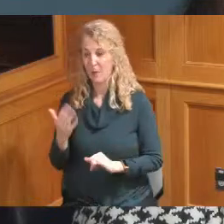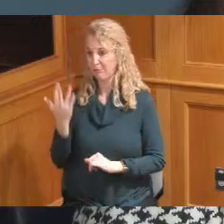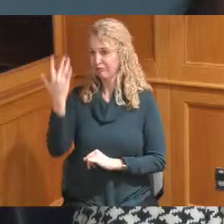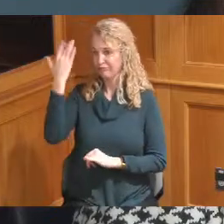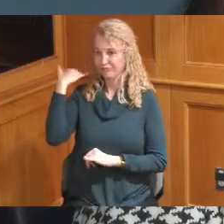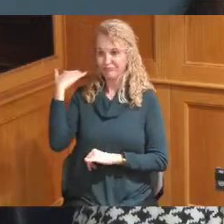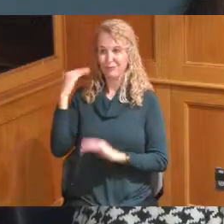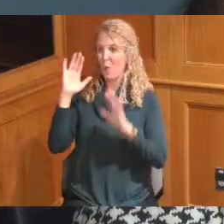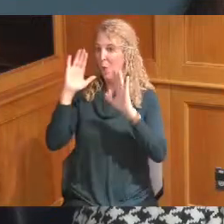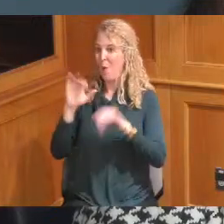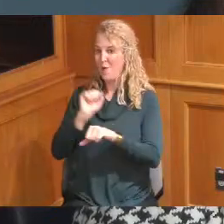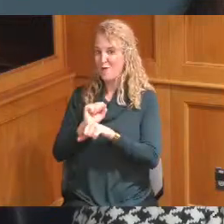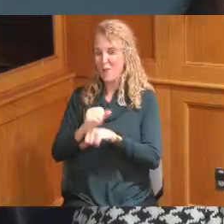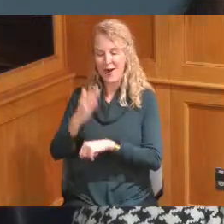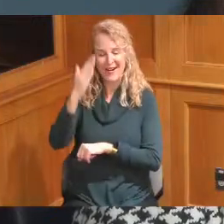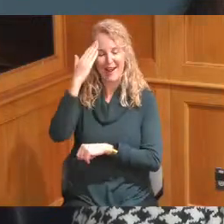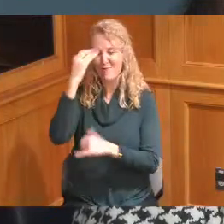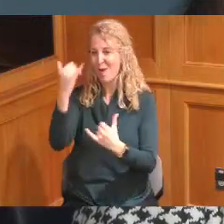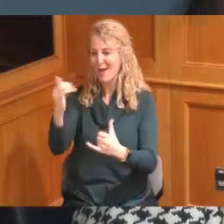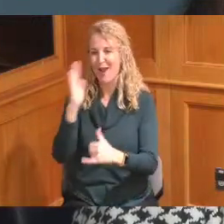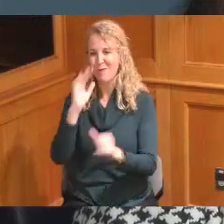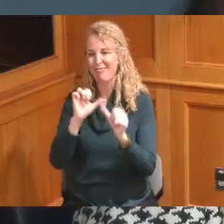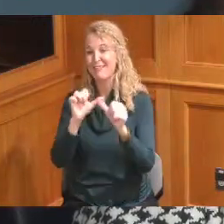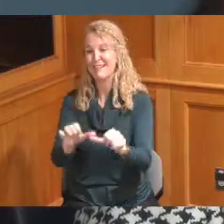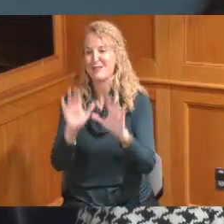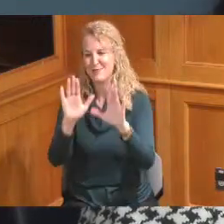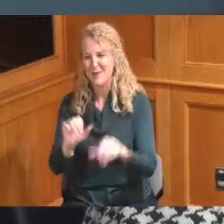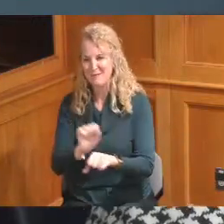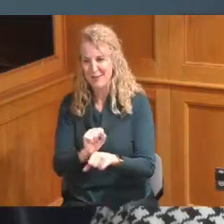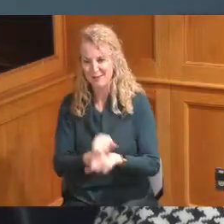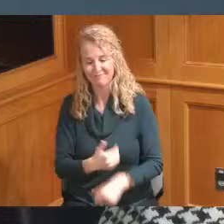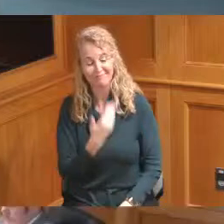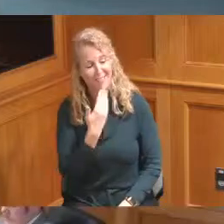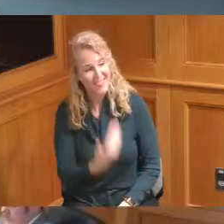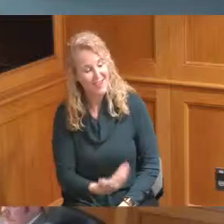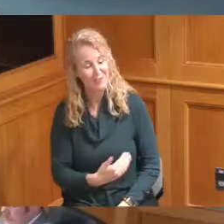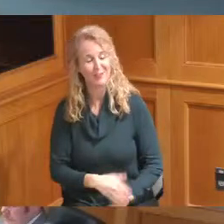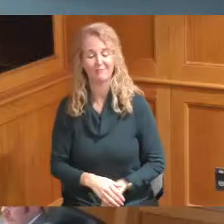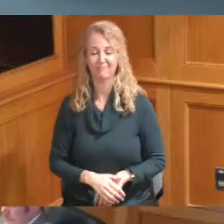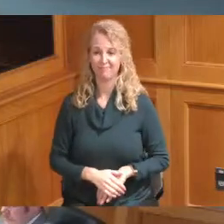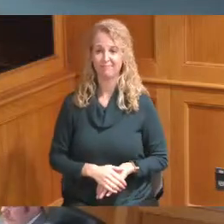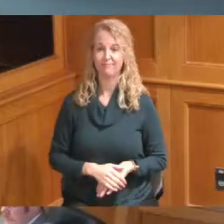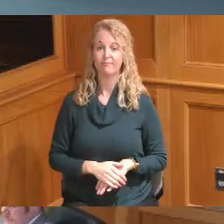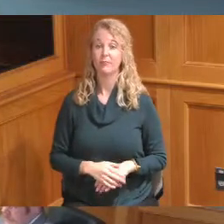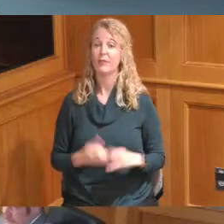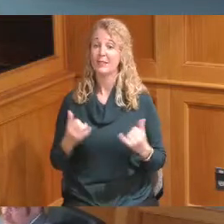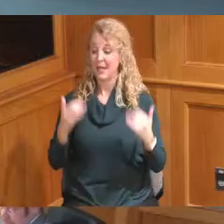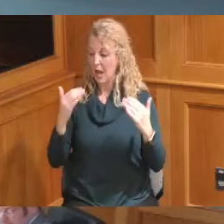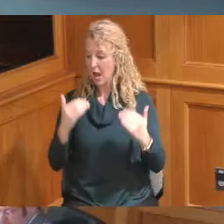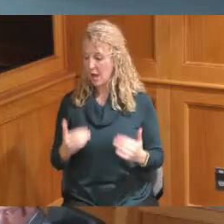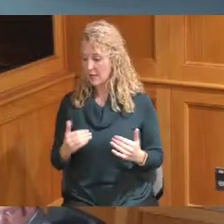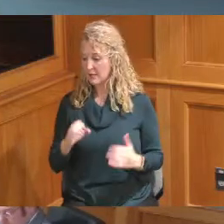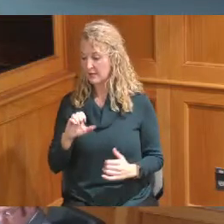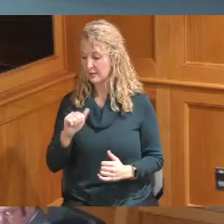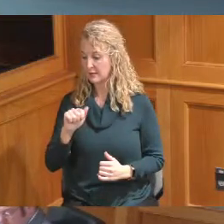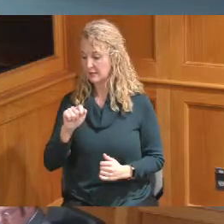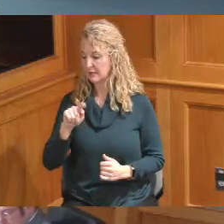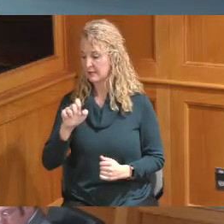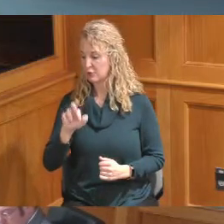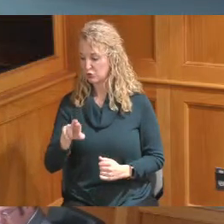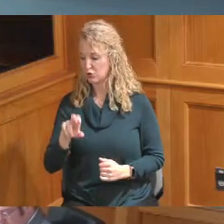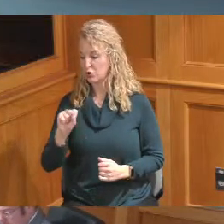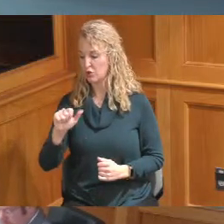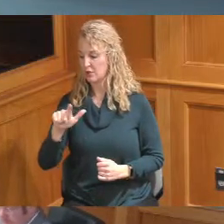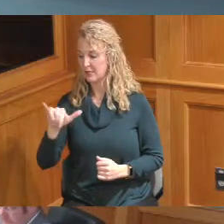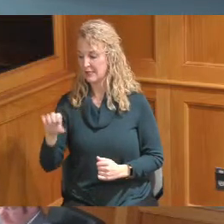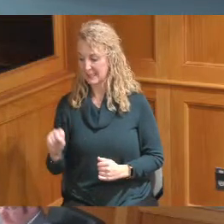sure you'll do great things again. Thank you. Thank you so much. Thank you very much. Next, we got Easter seals.